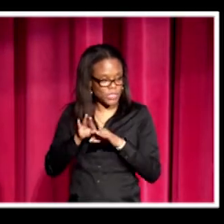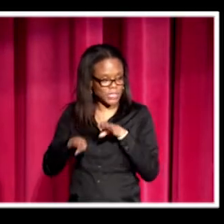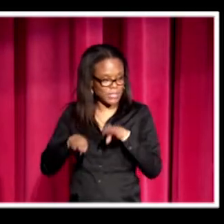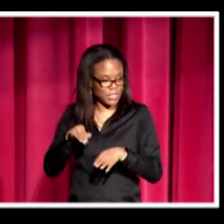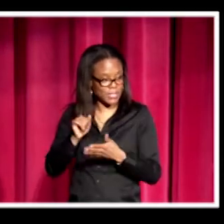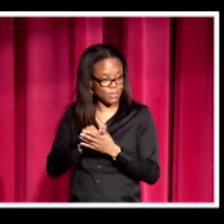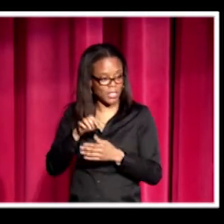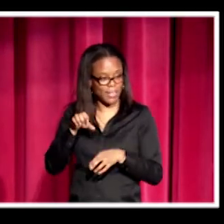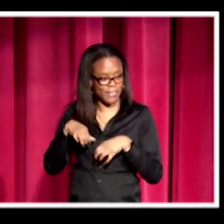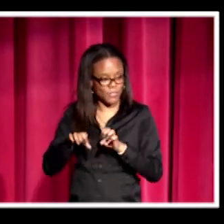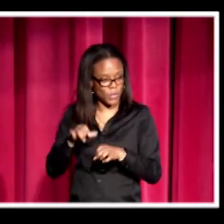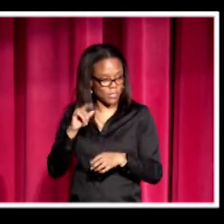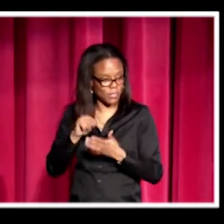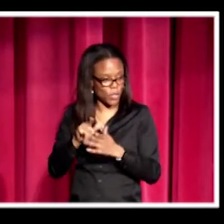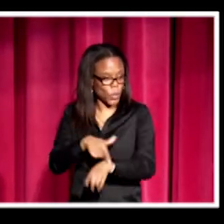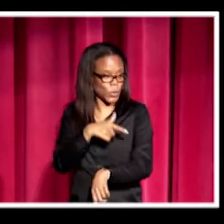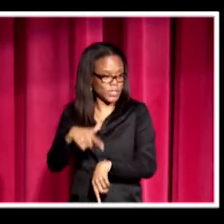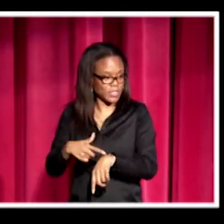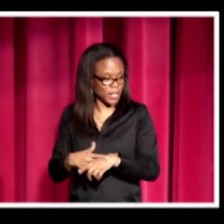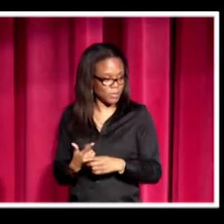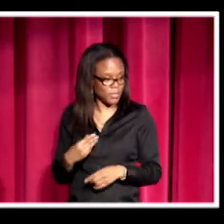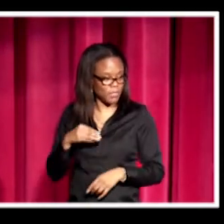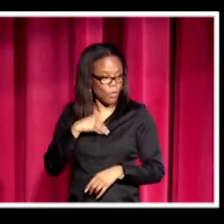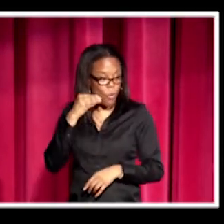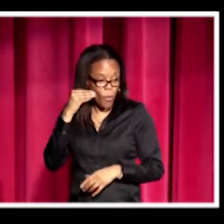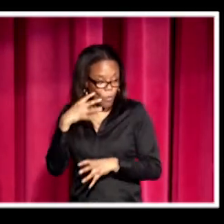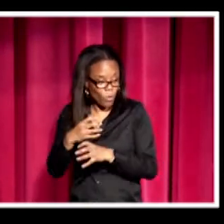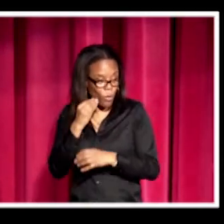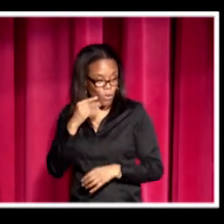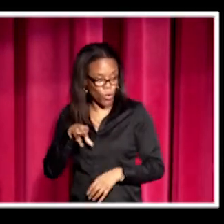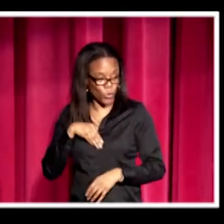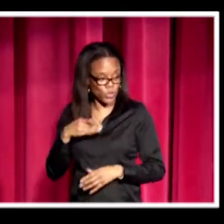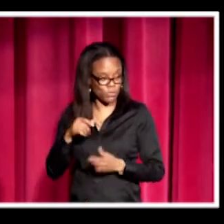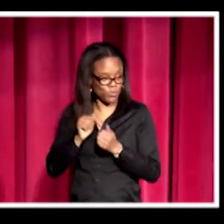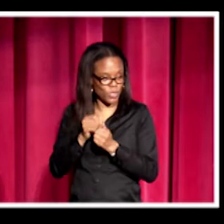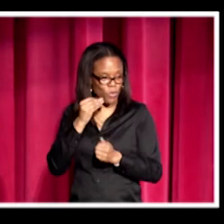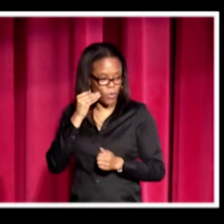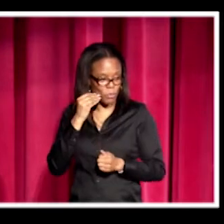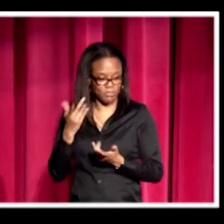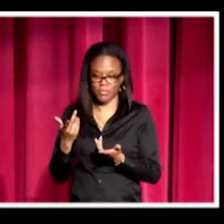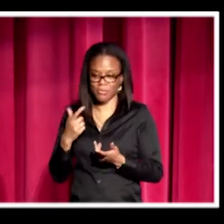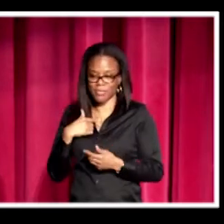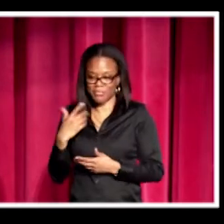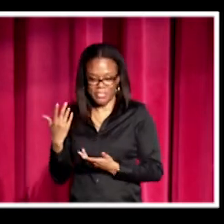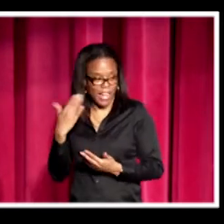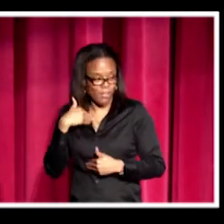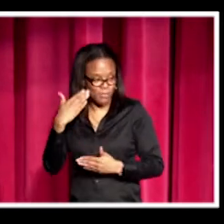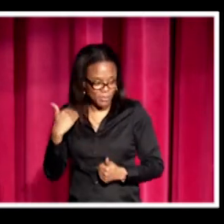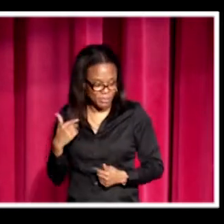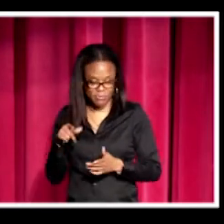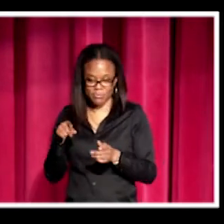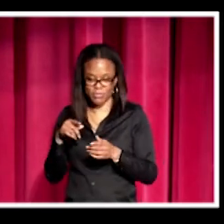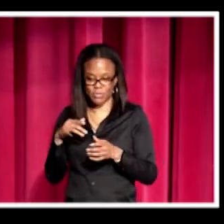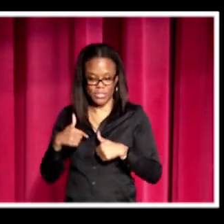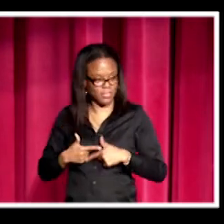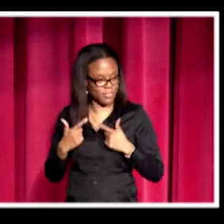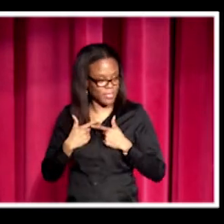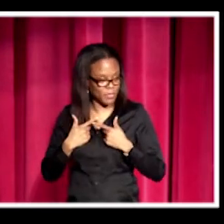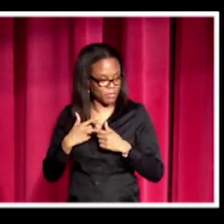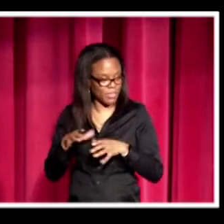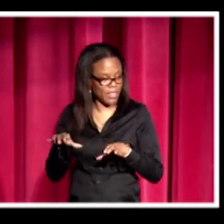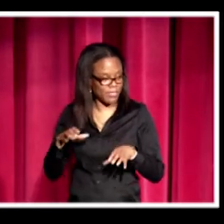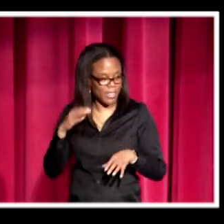longtime homeowners can age with dignity in their homes. I hope, too, that this is one small way to acknowledge